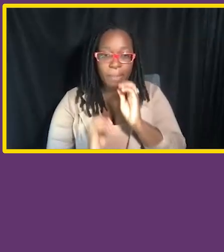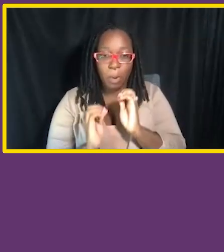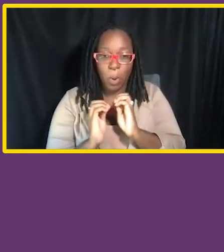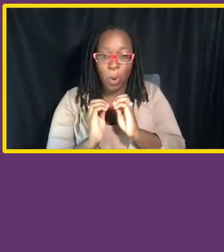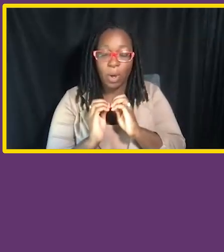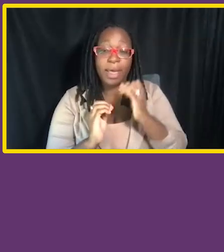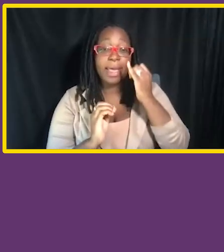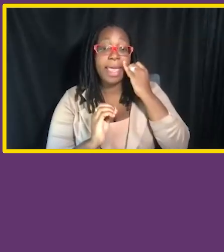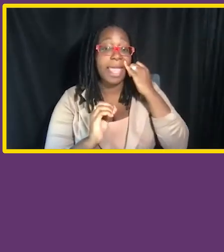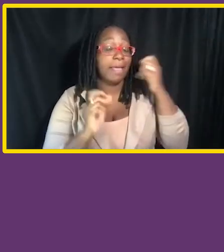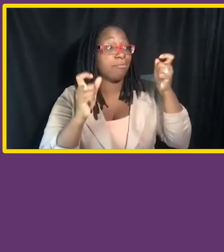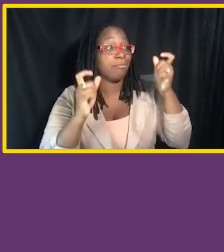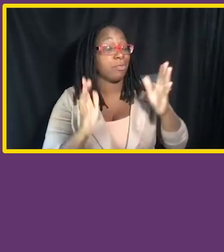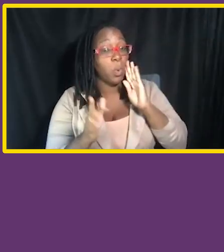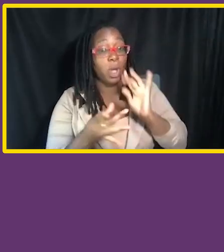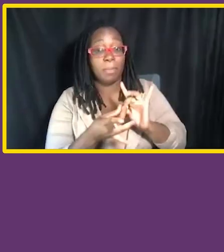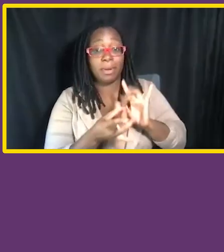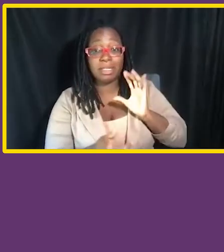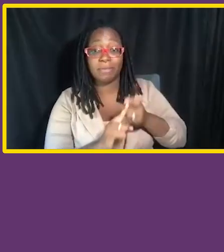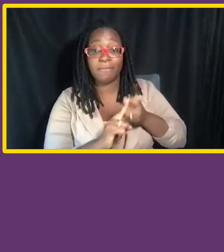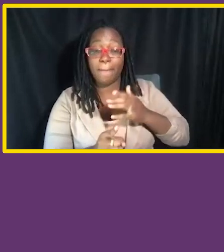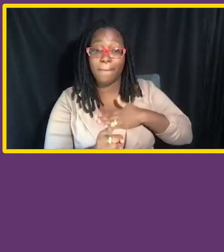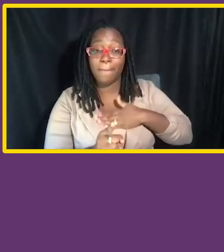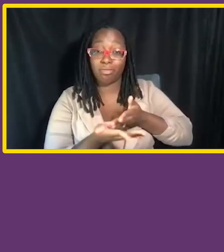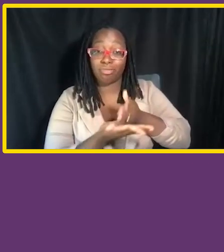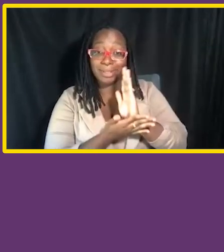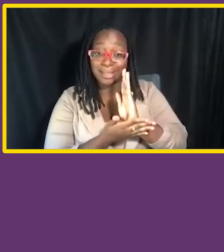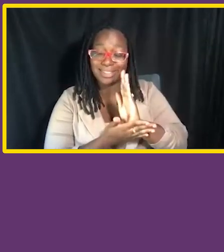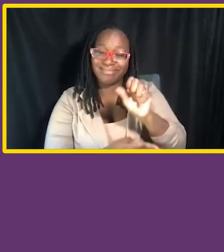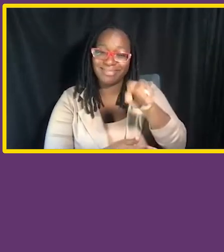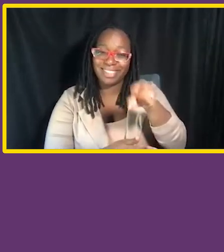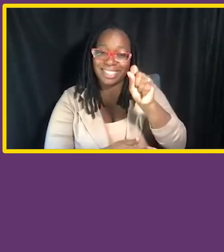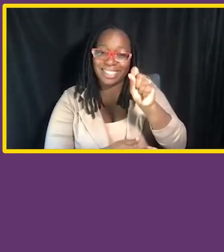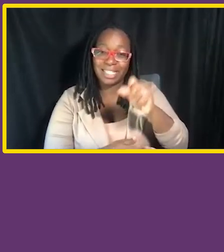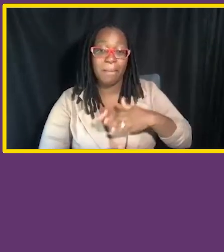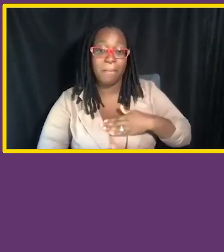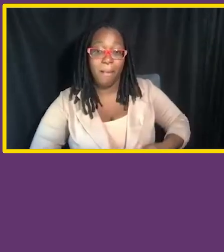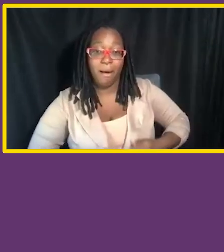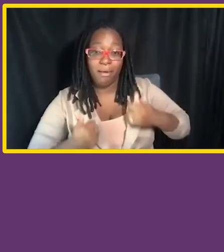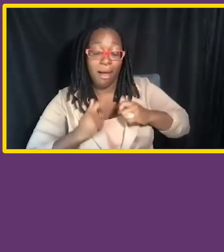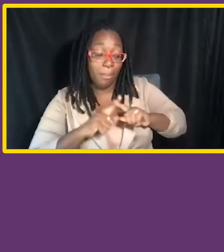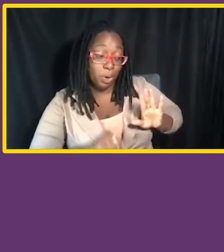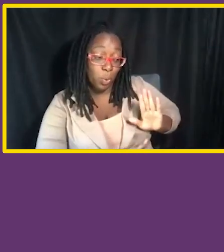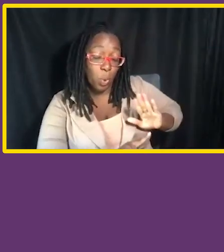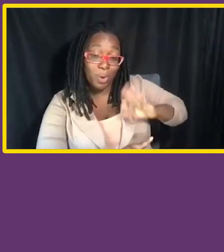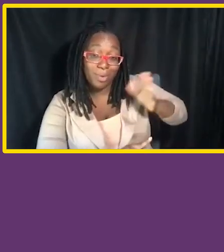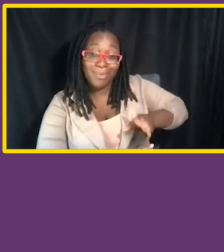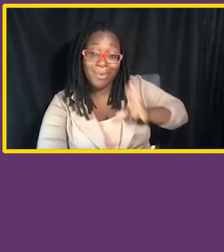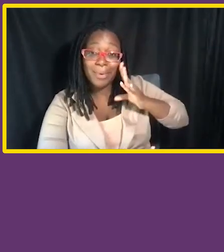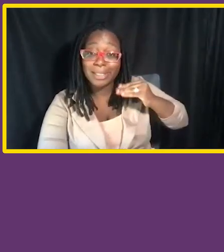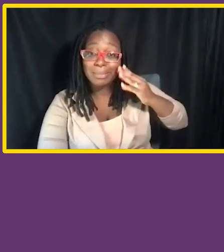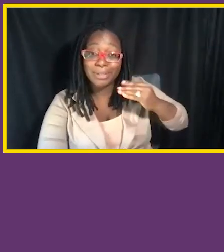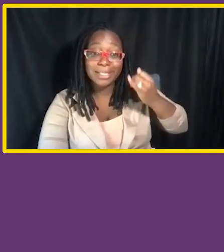all commandments. Yes. And your lives, never mine to live, will be executed upon the killing floor of